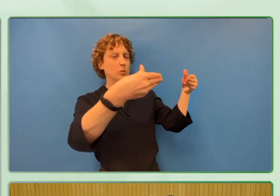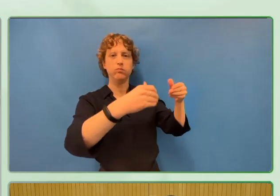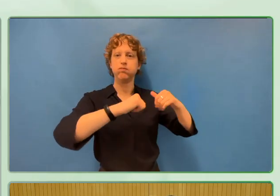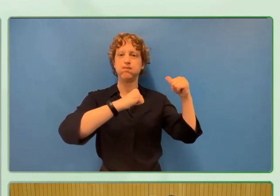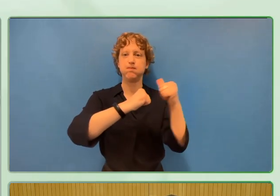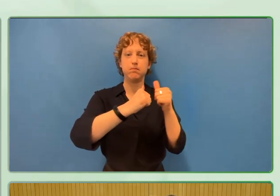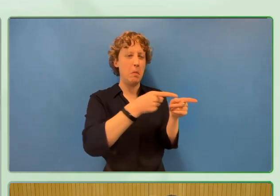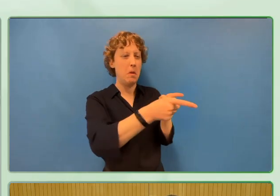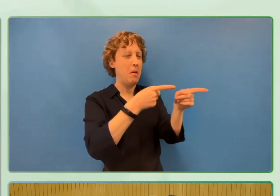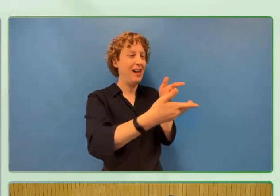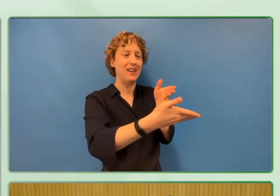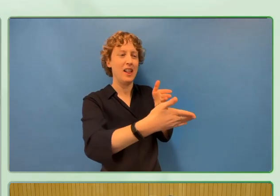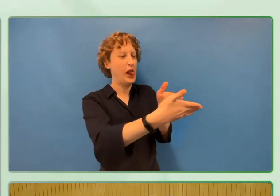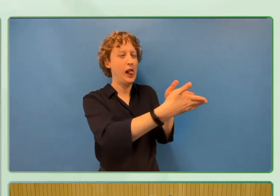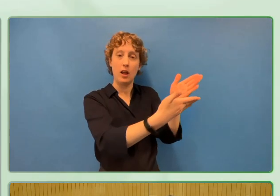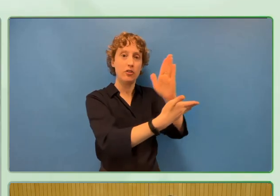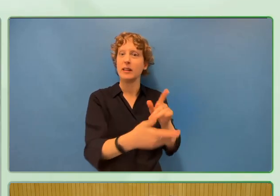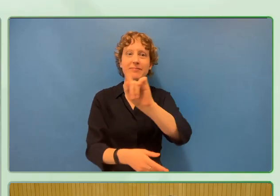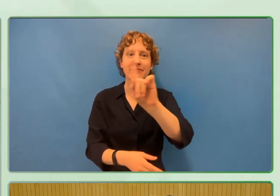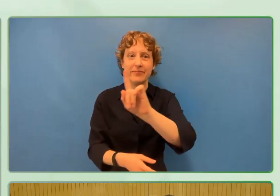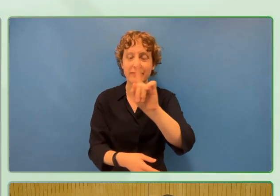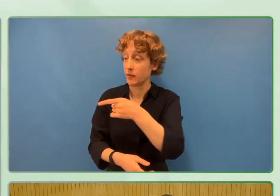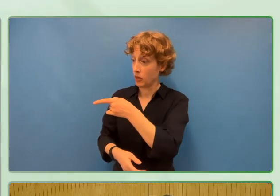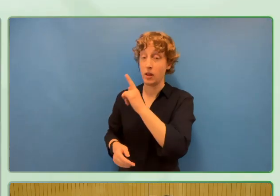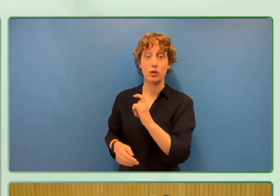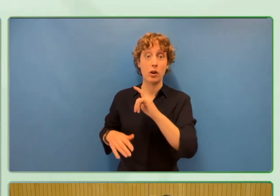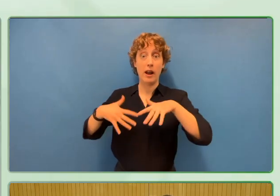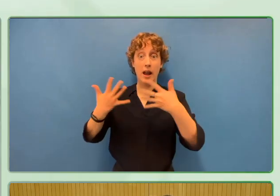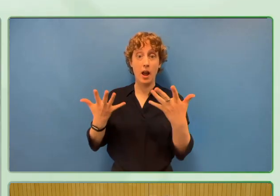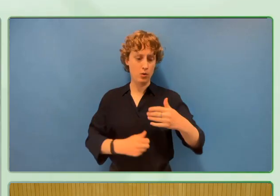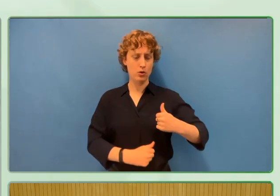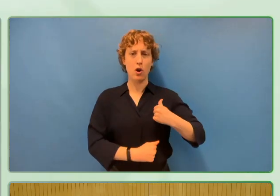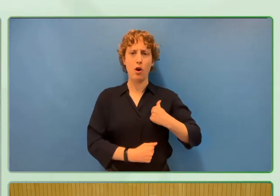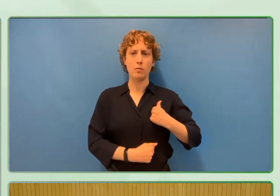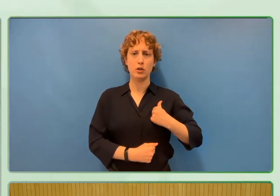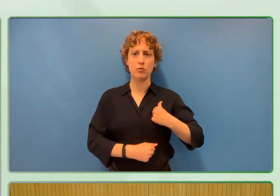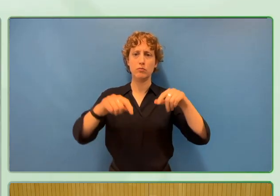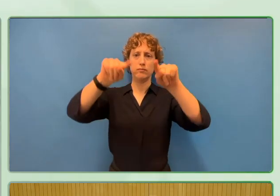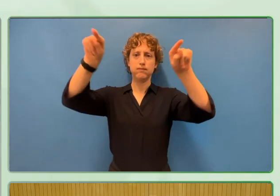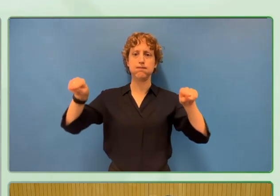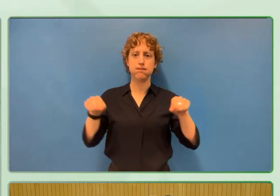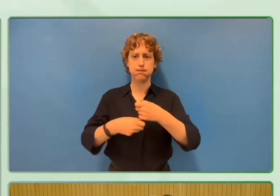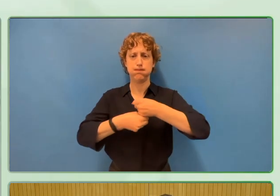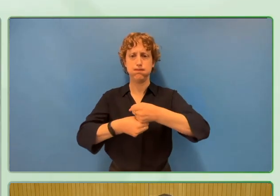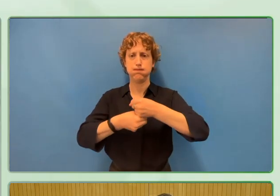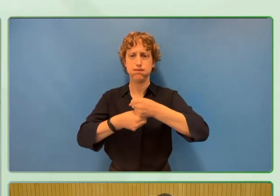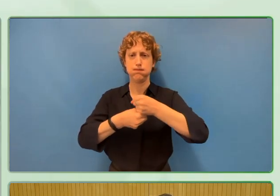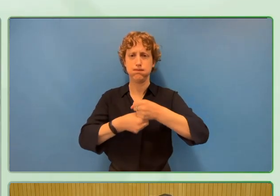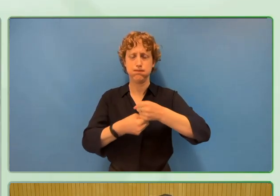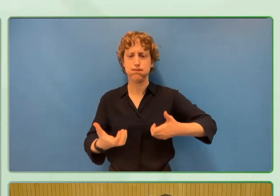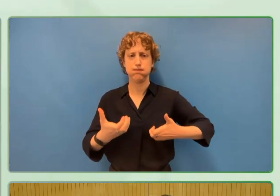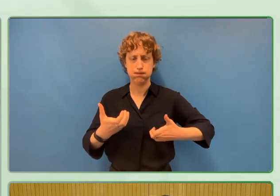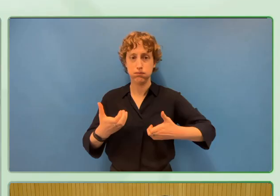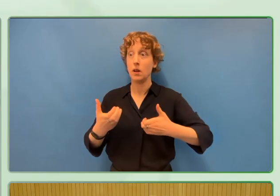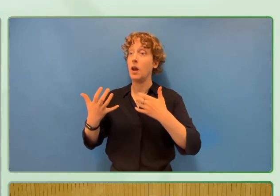making screens for army vehicles back in the day, and now they are making this rugged tablet for really,